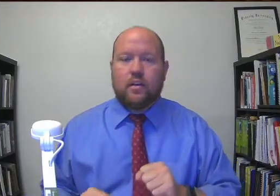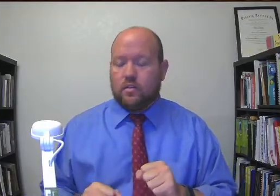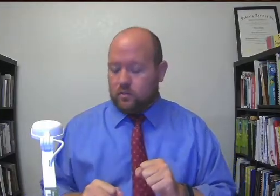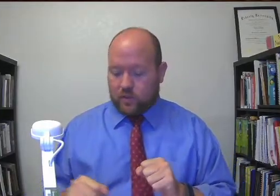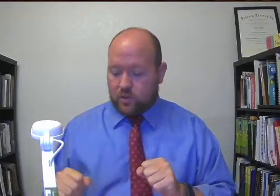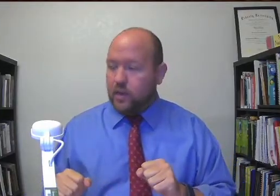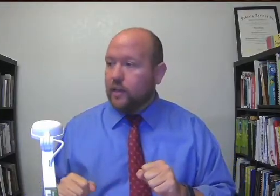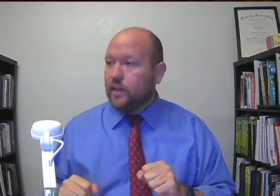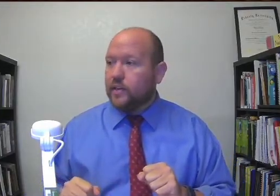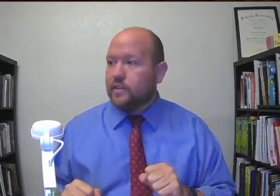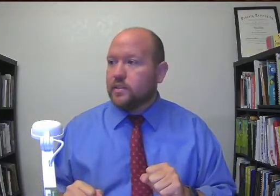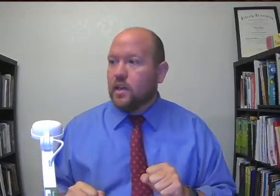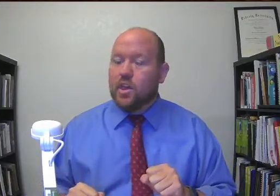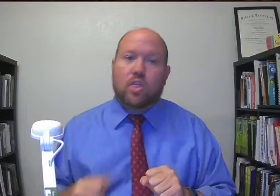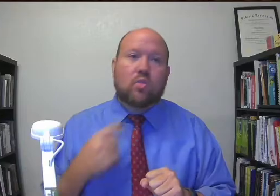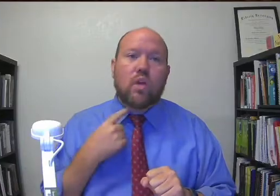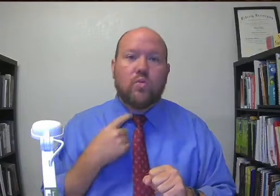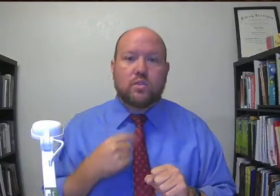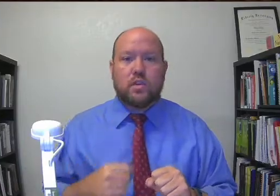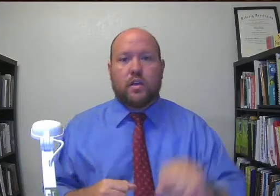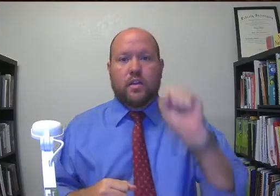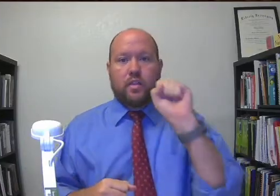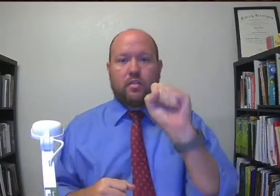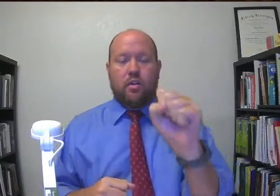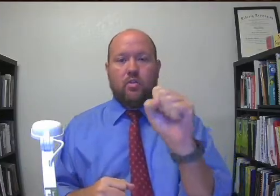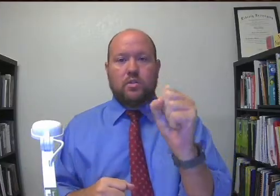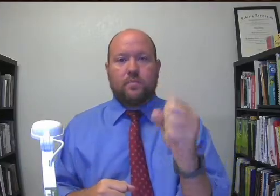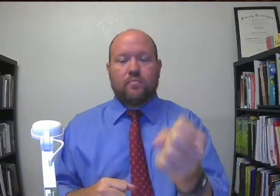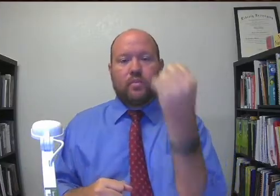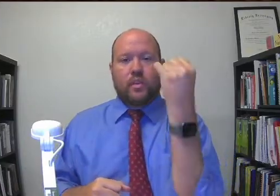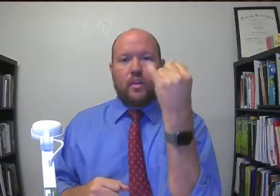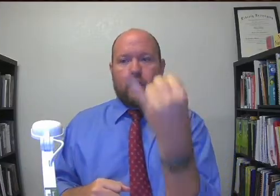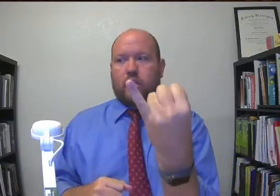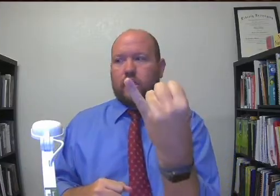Marking, our next word is throat. Throat.